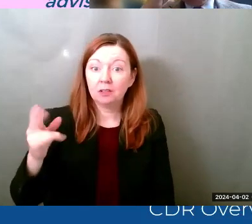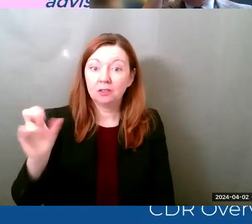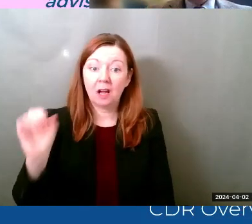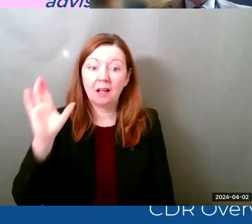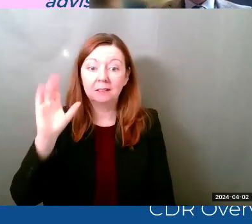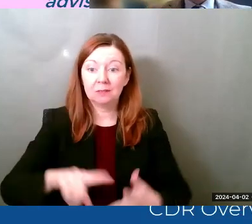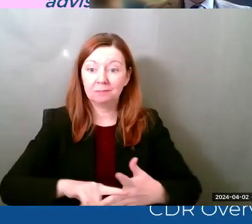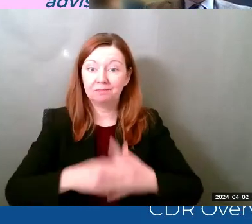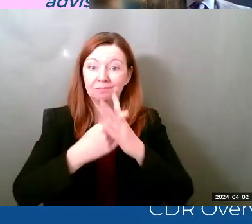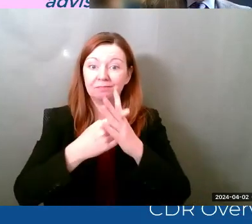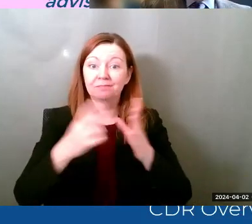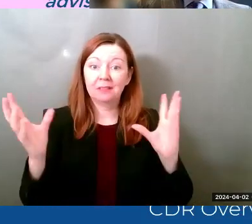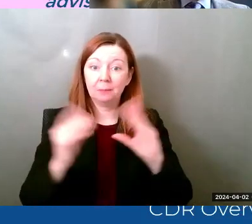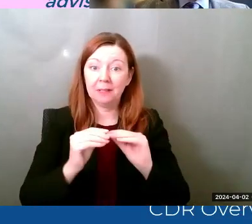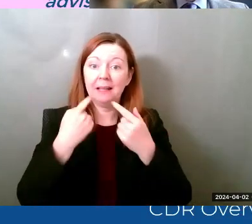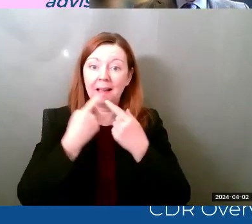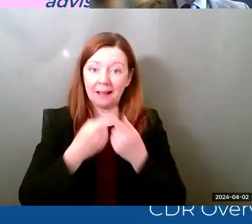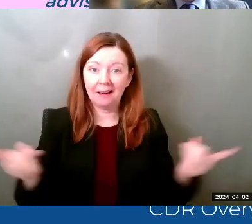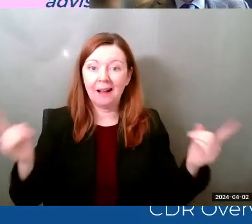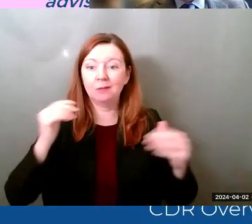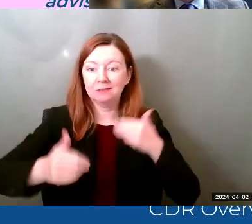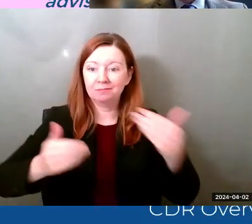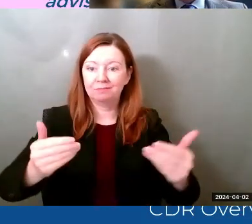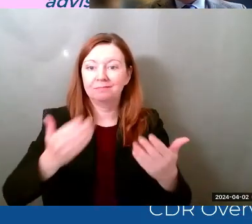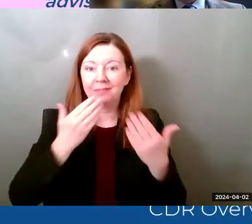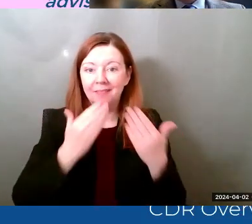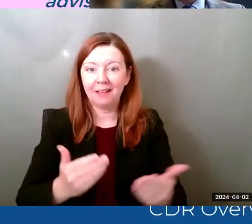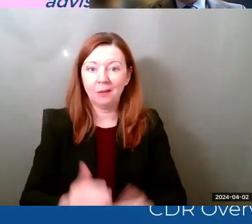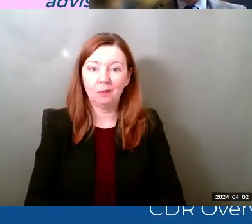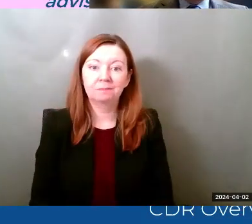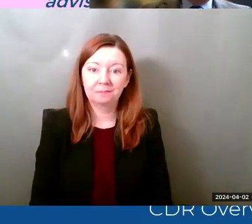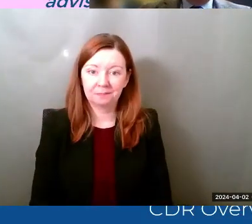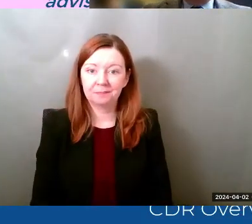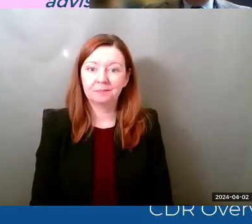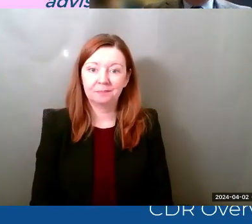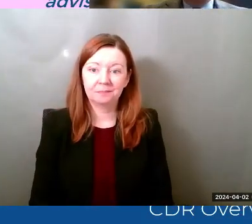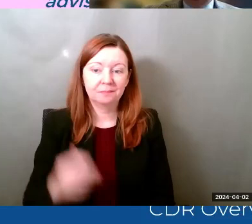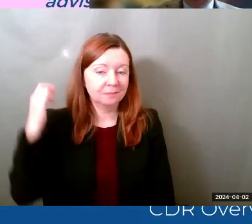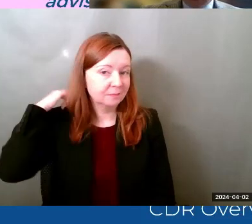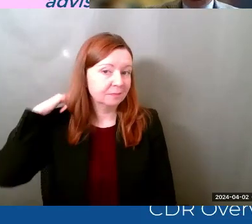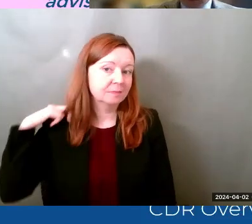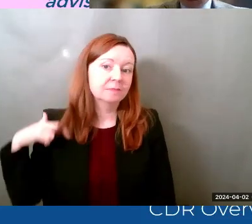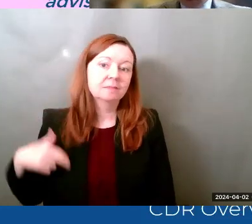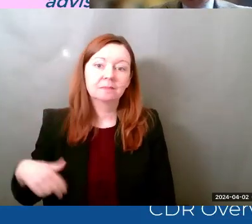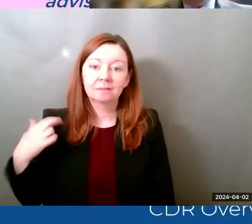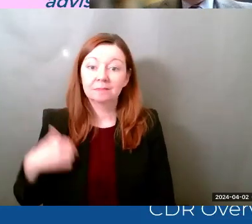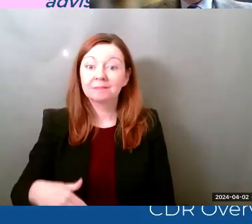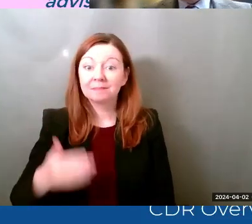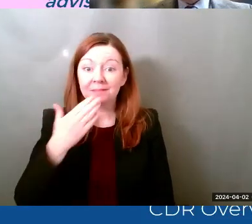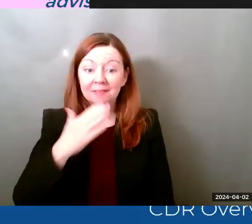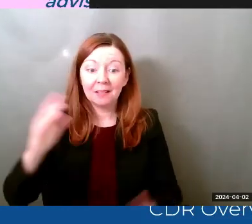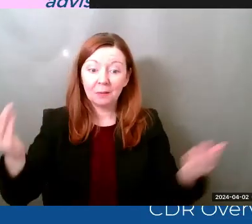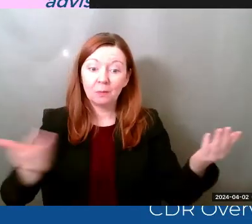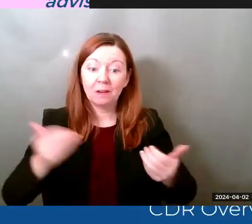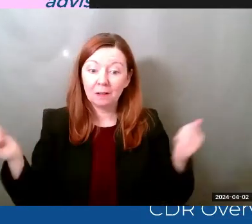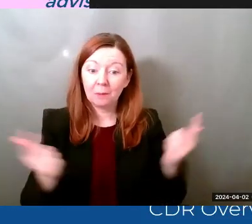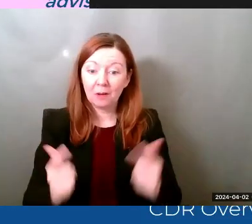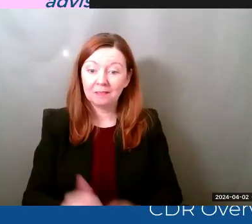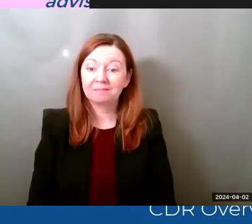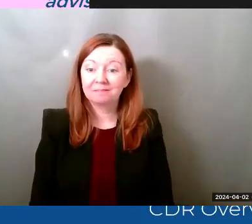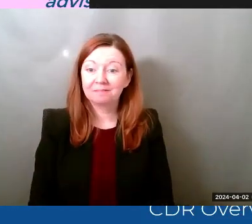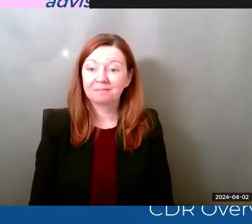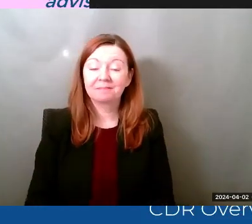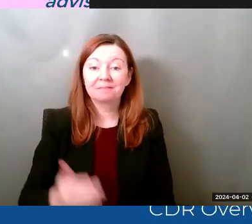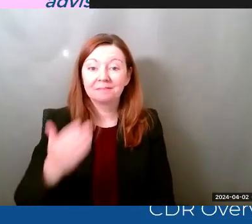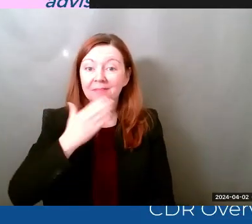to order and announce a quorum. Thank you. Thank you. Welcome, everyone. Thank